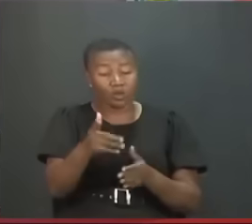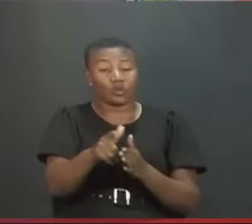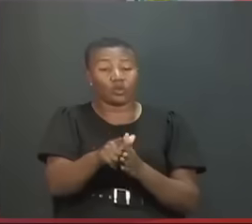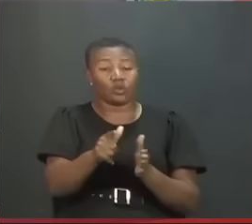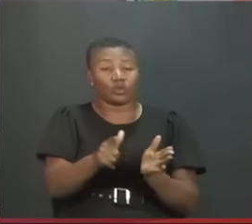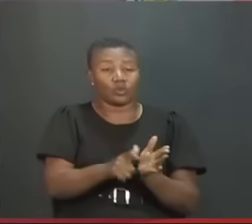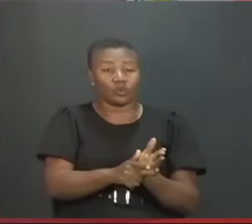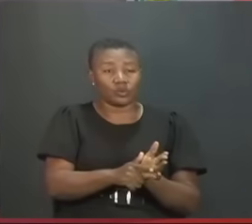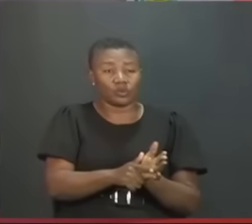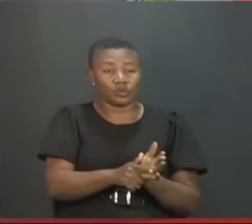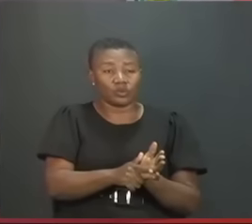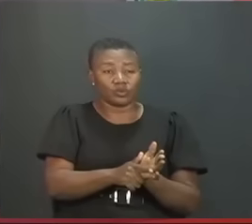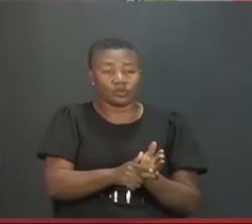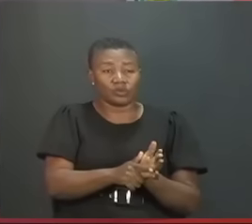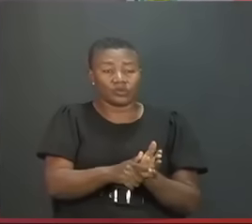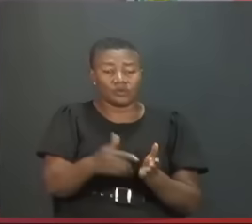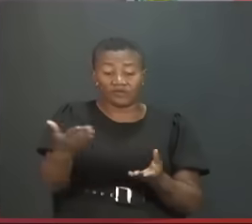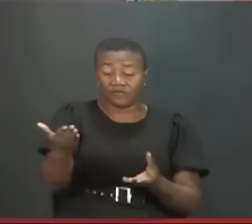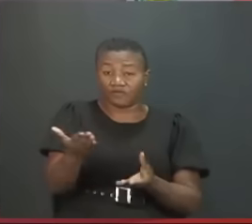filed a motion